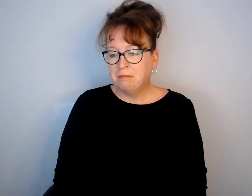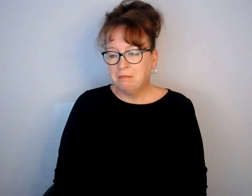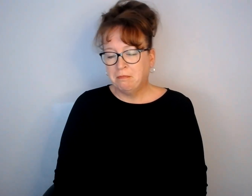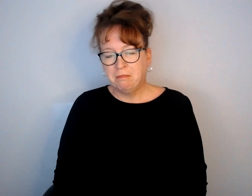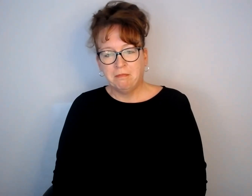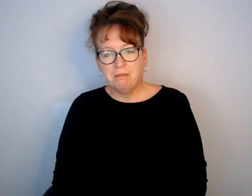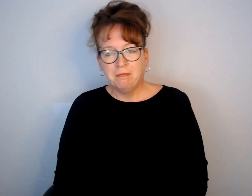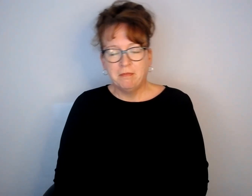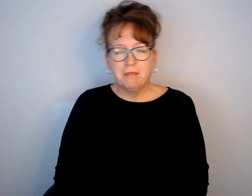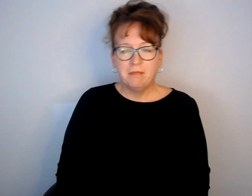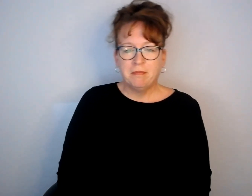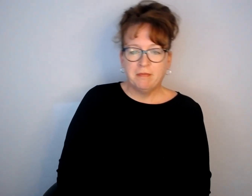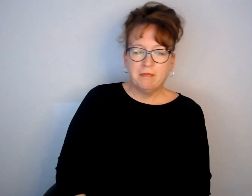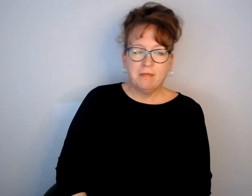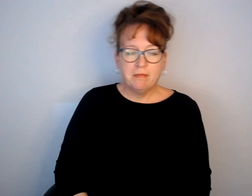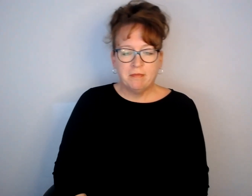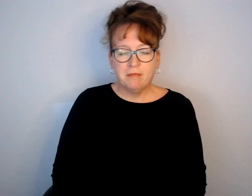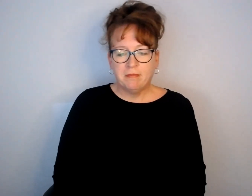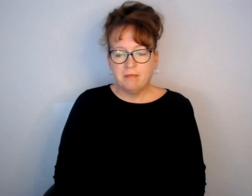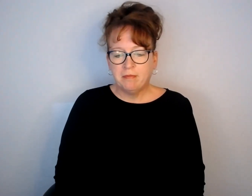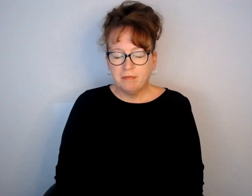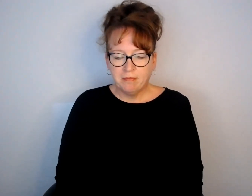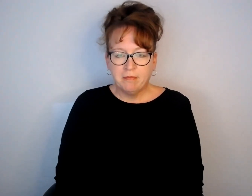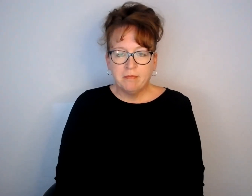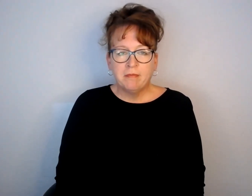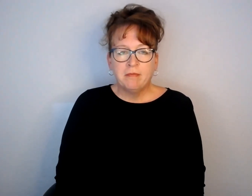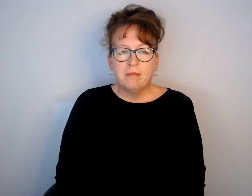thank you. So Sophia, and then Caroline, and then Kalila.